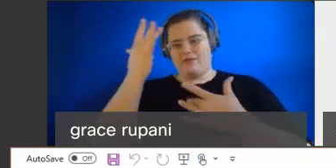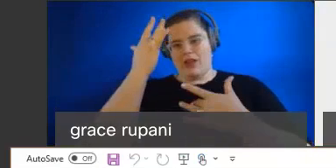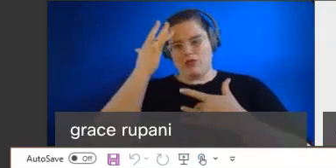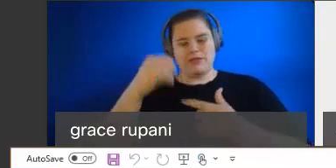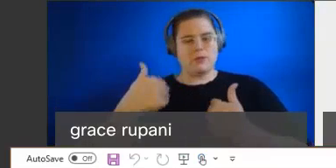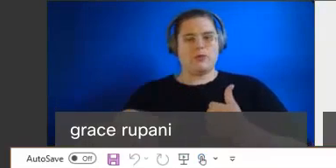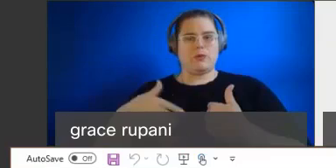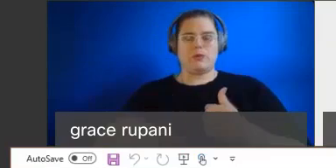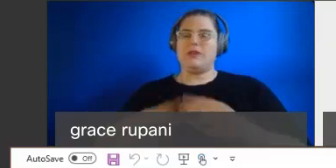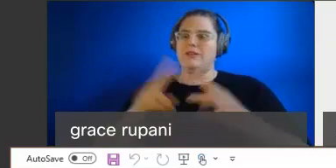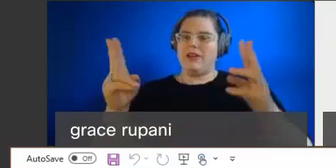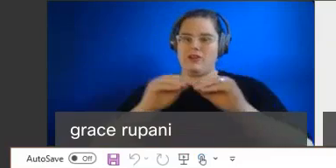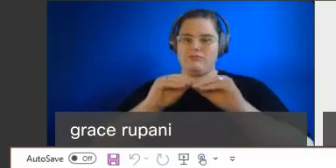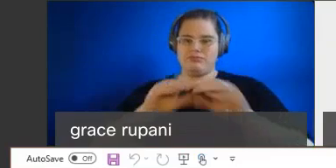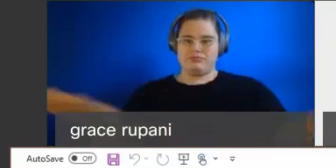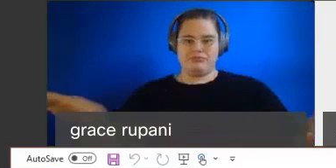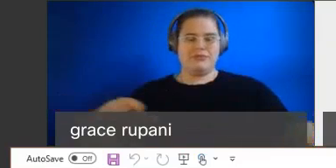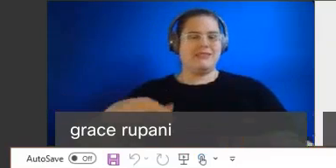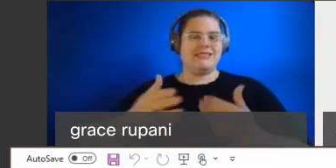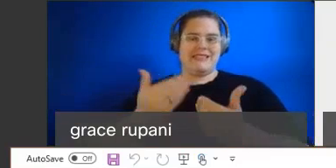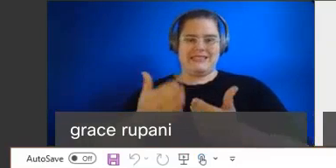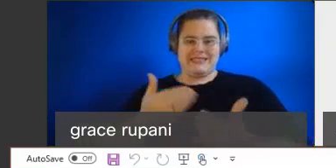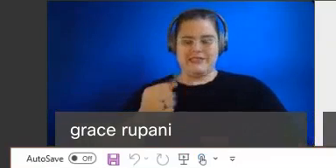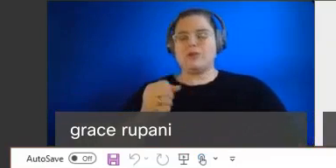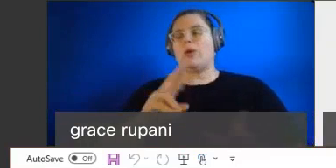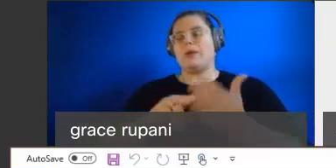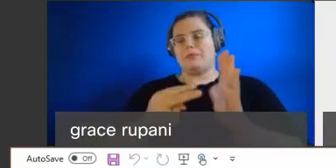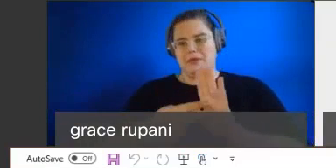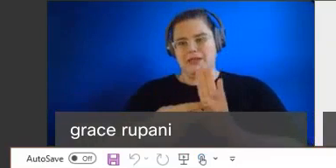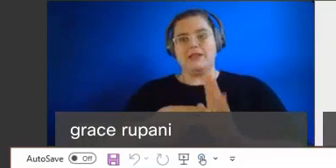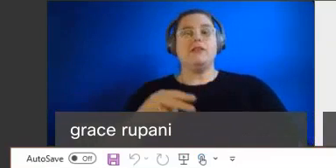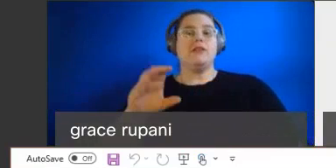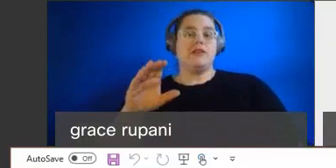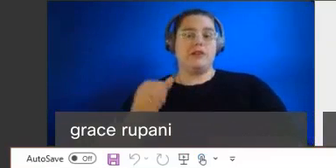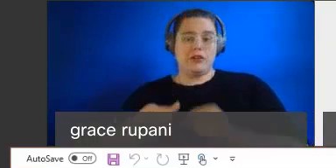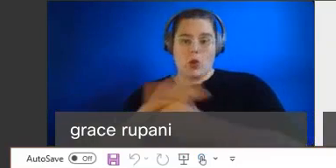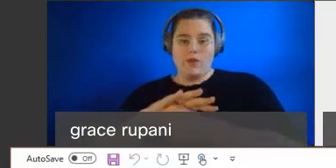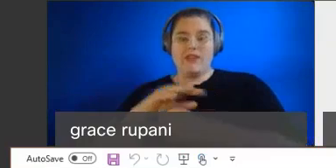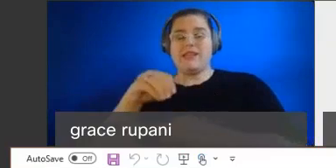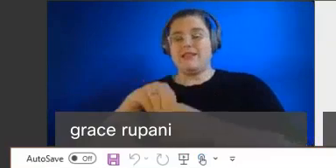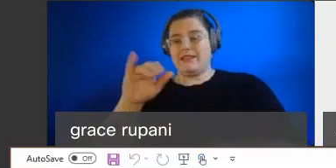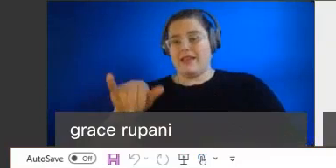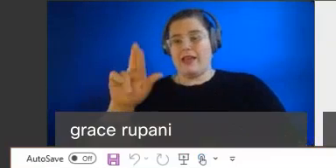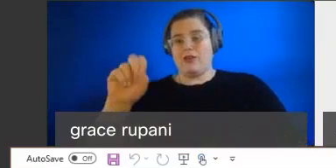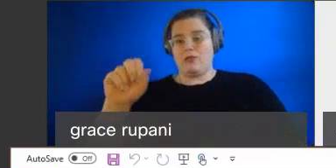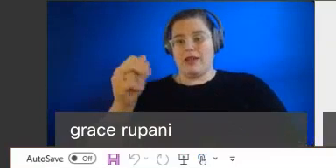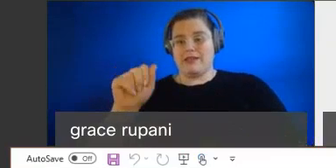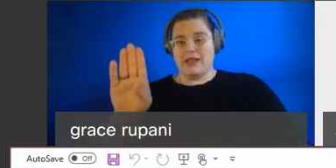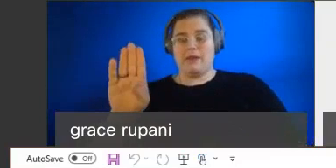virus. So the infection rate of COVID in residential habilitation is at 29%.